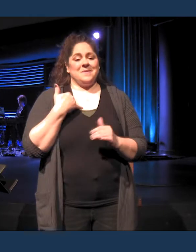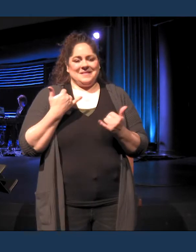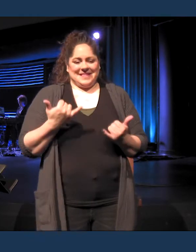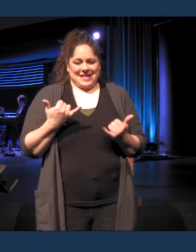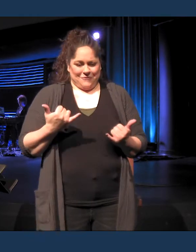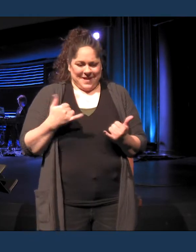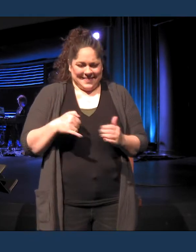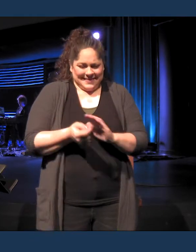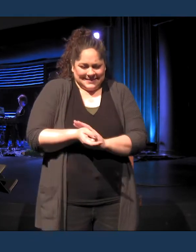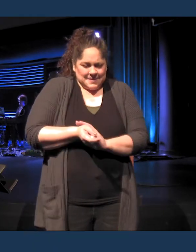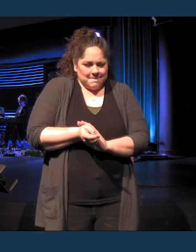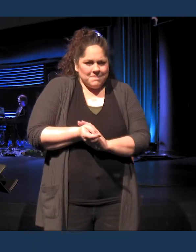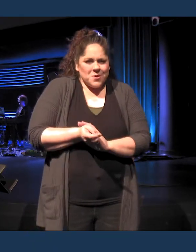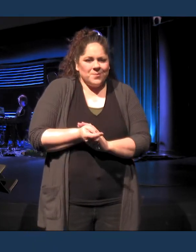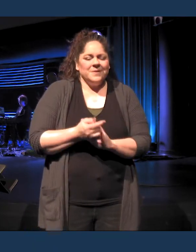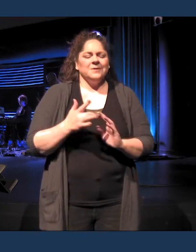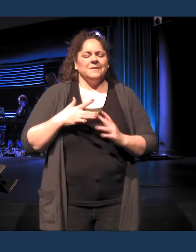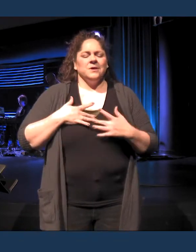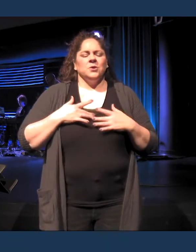moment. Amen.